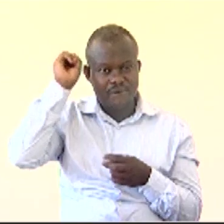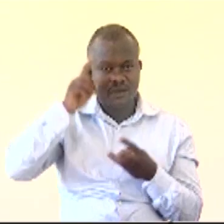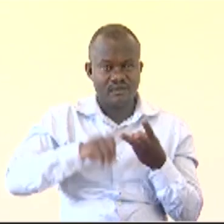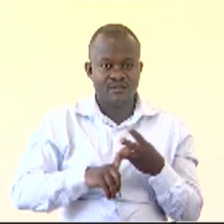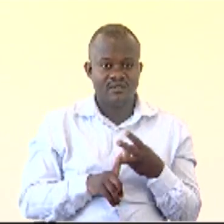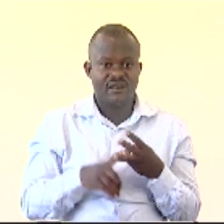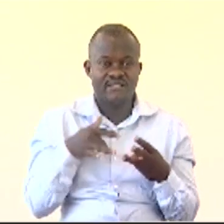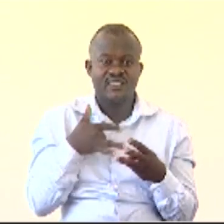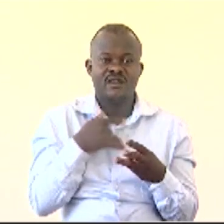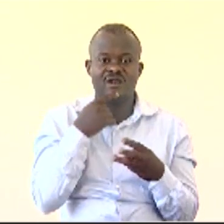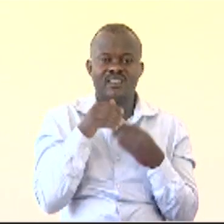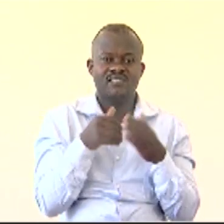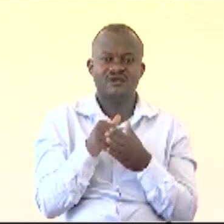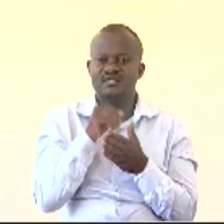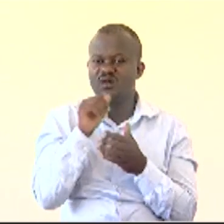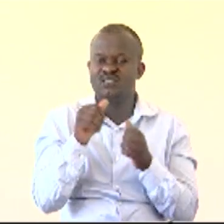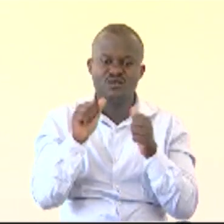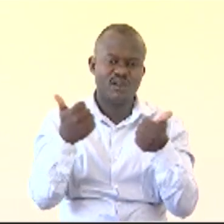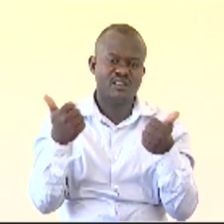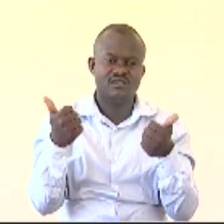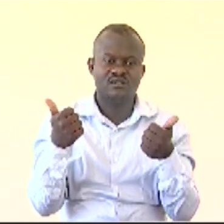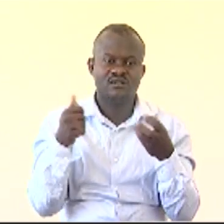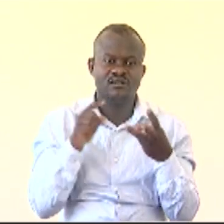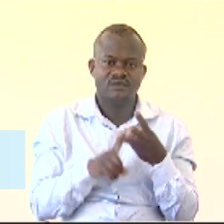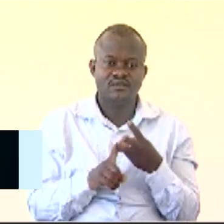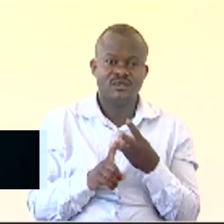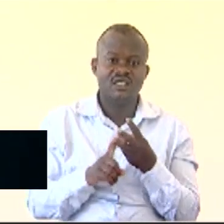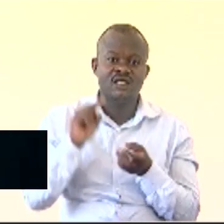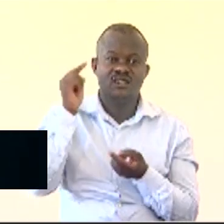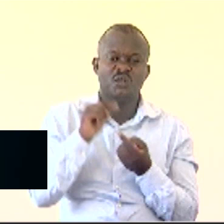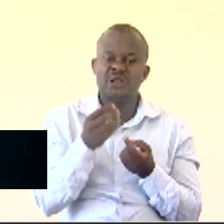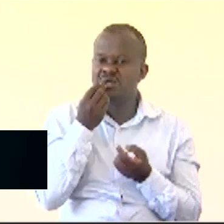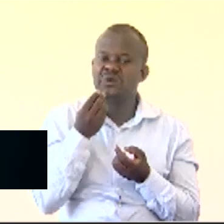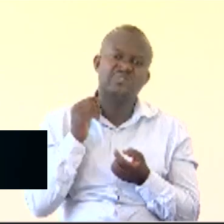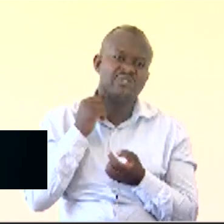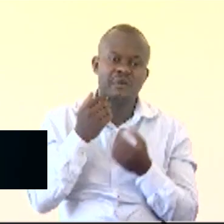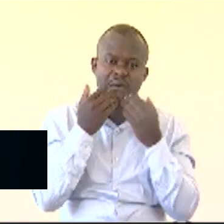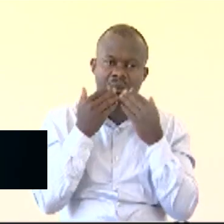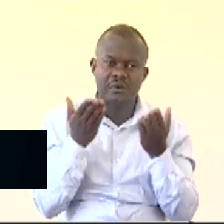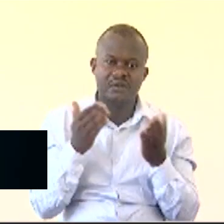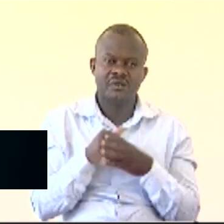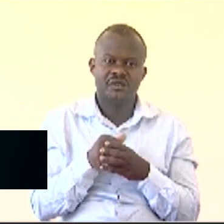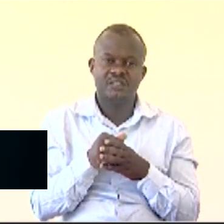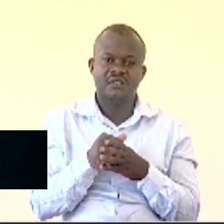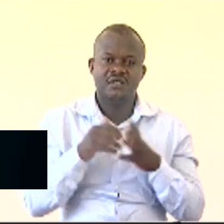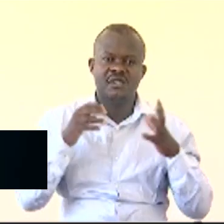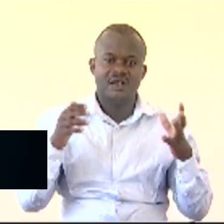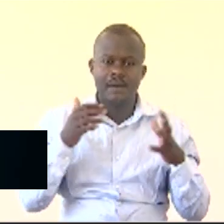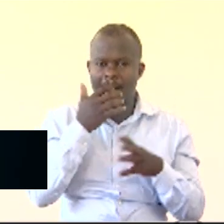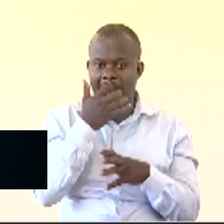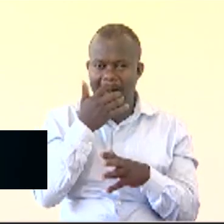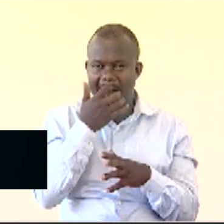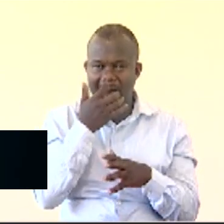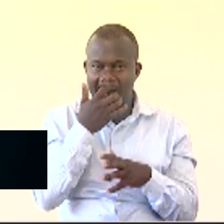feeling of being unwell, decrease of appetite, enlarged spleen and with many that